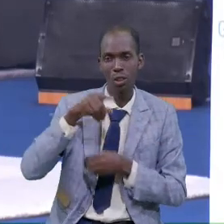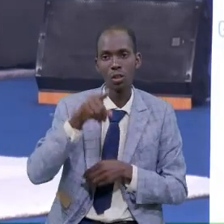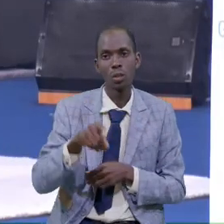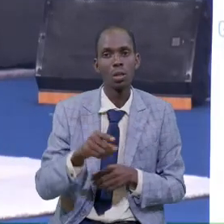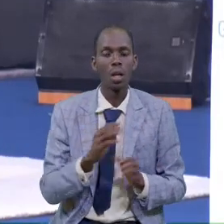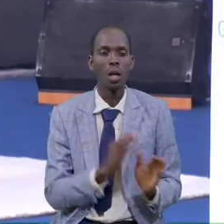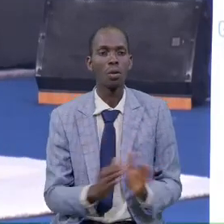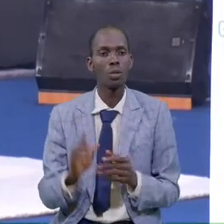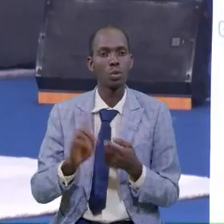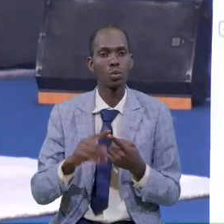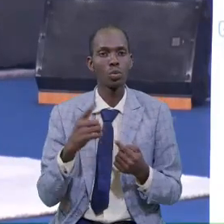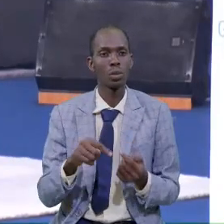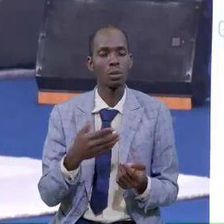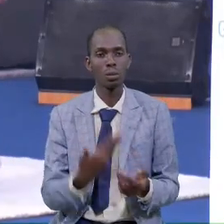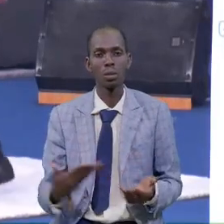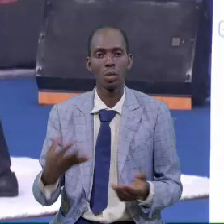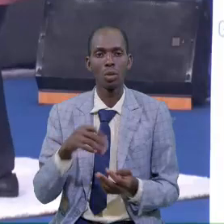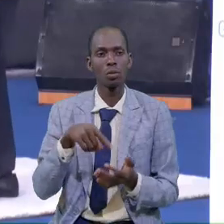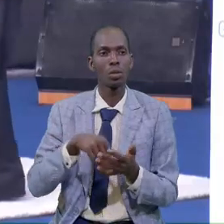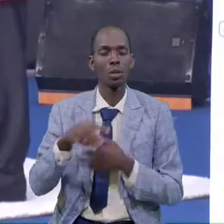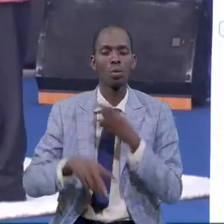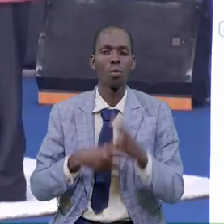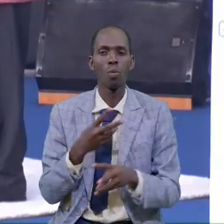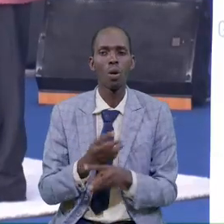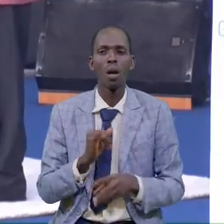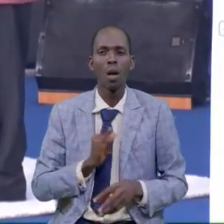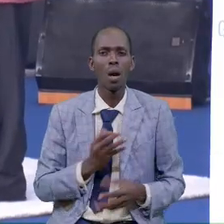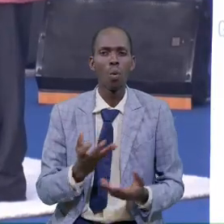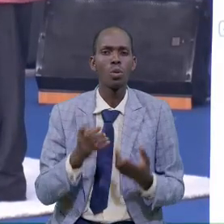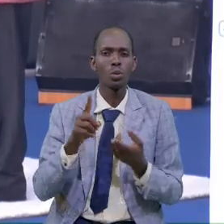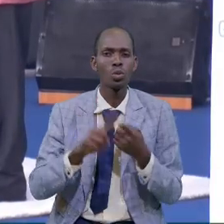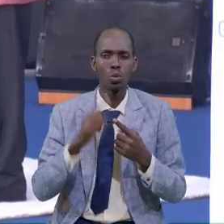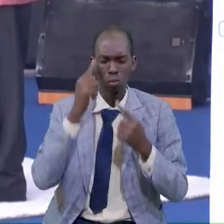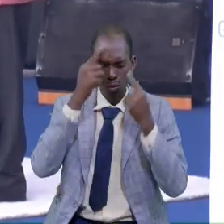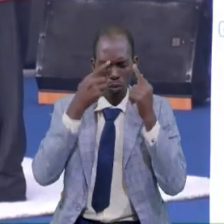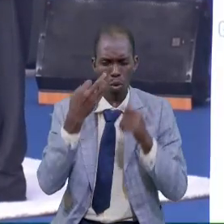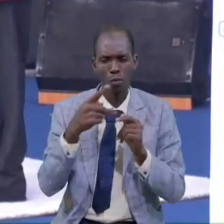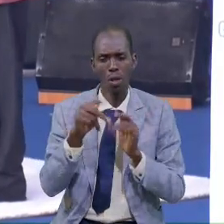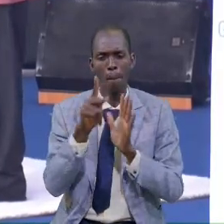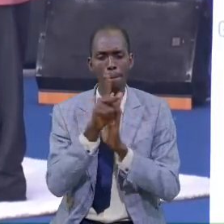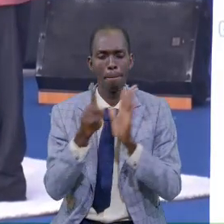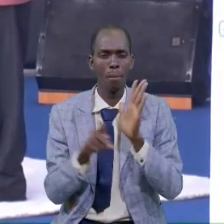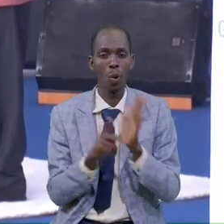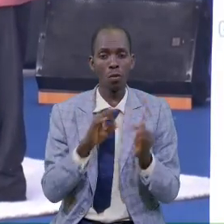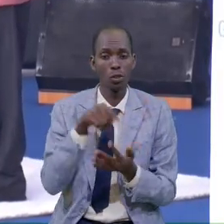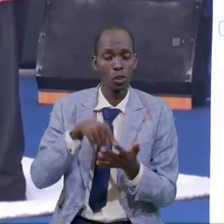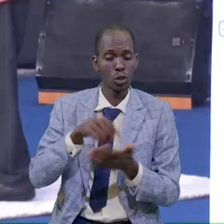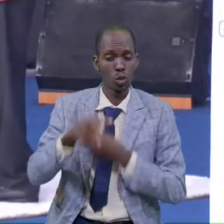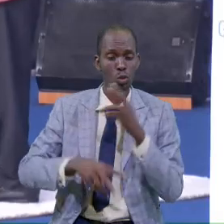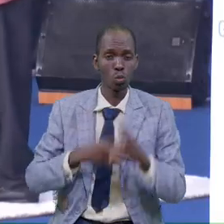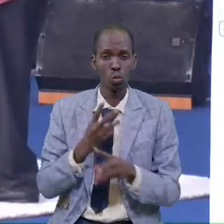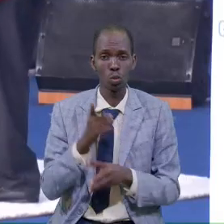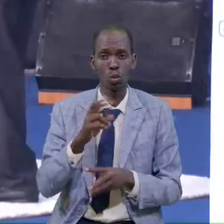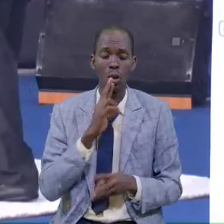this world. I want you to think of the principles of the world by which you live, and which hinders you,